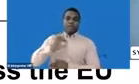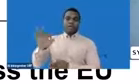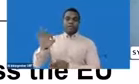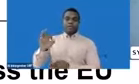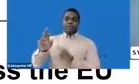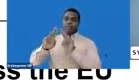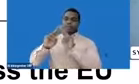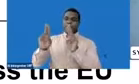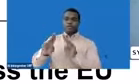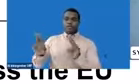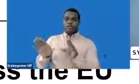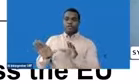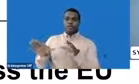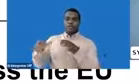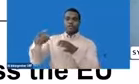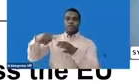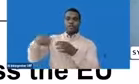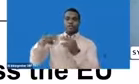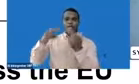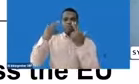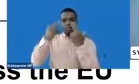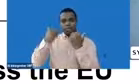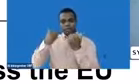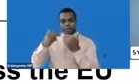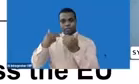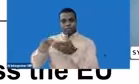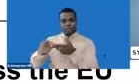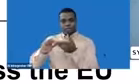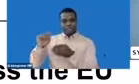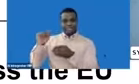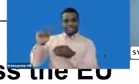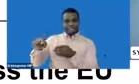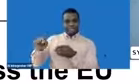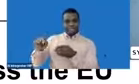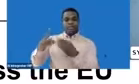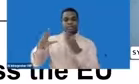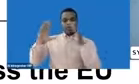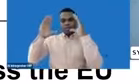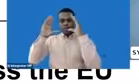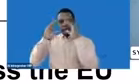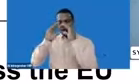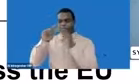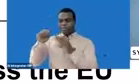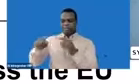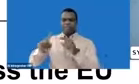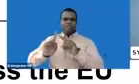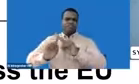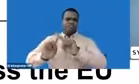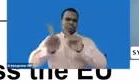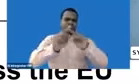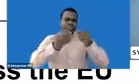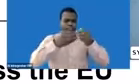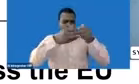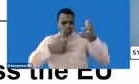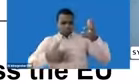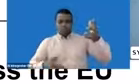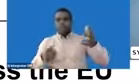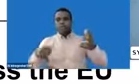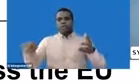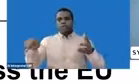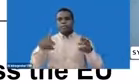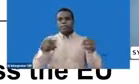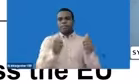we also have ideas to further disseminate these resources and implement